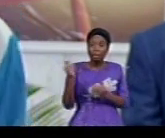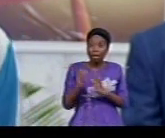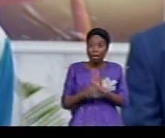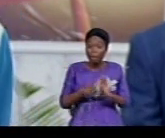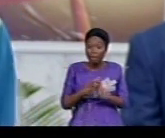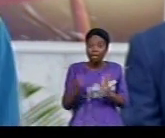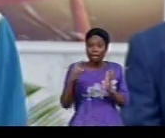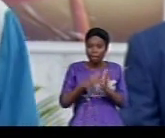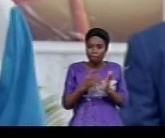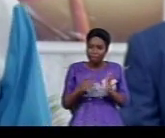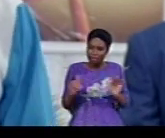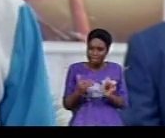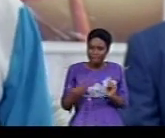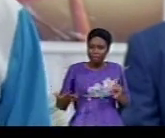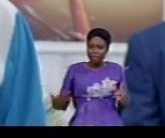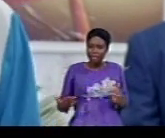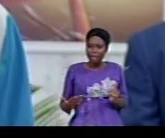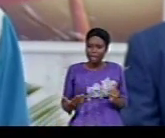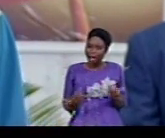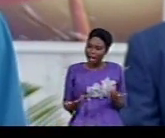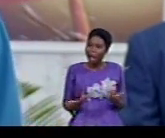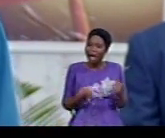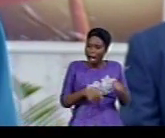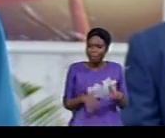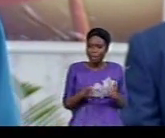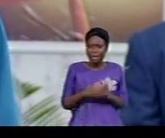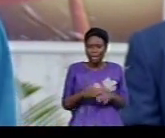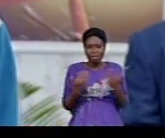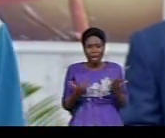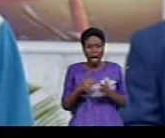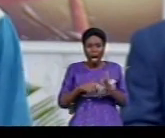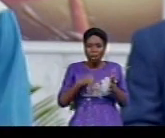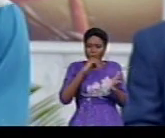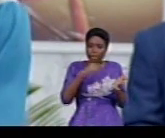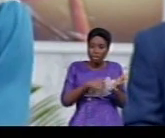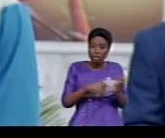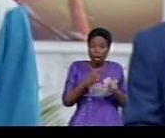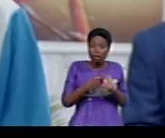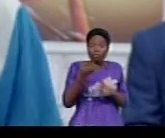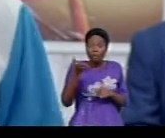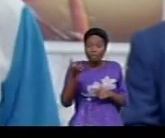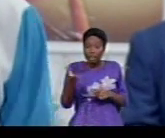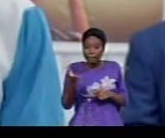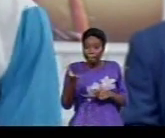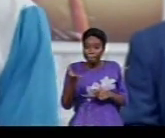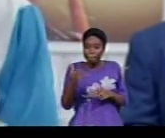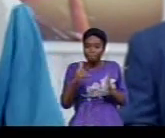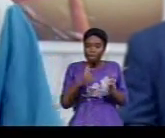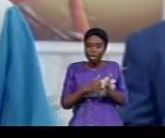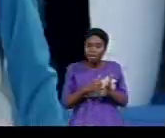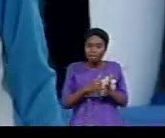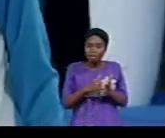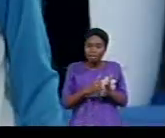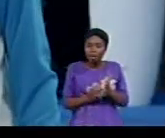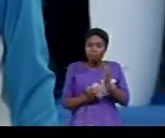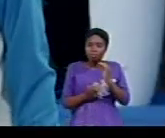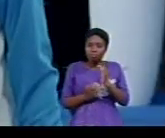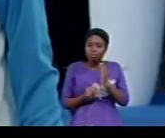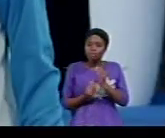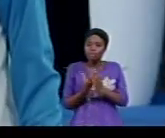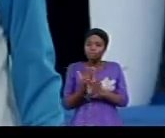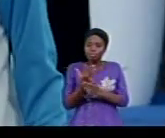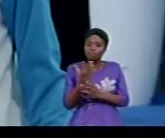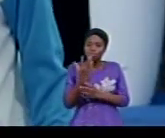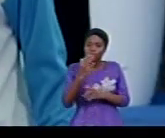thing struck my left buttock. So I said, what is it? So from then, something was aggravating, and the pain